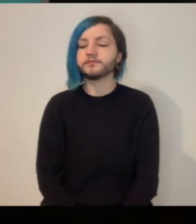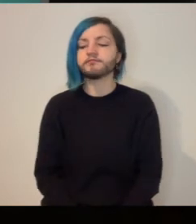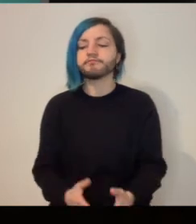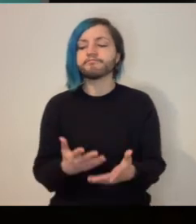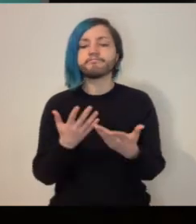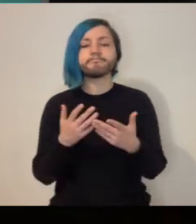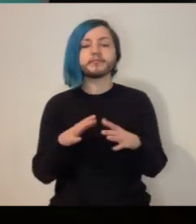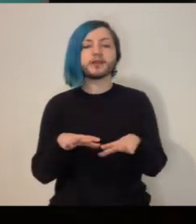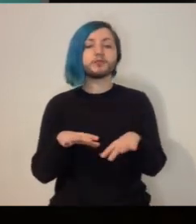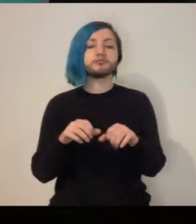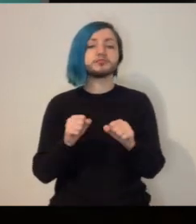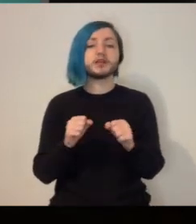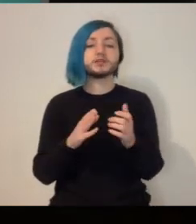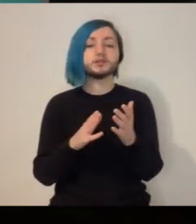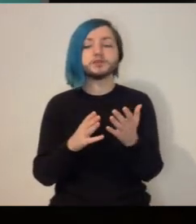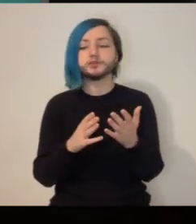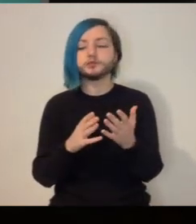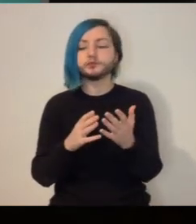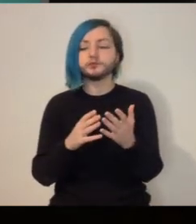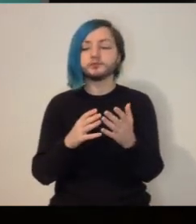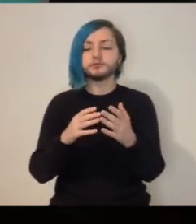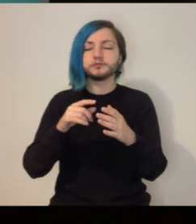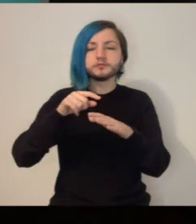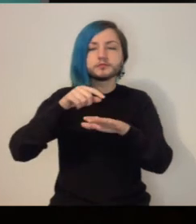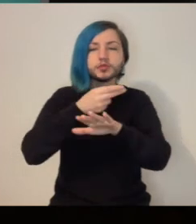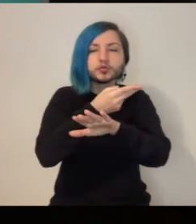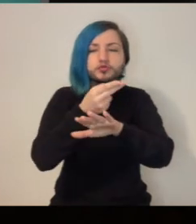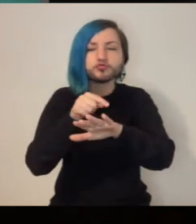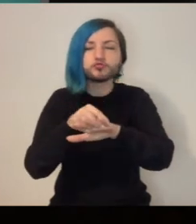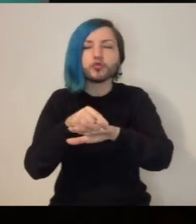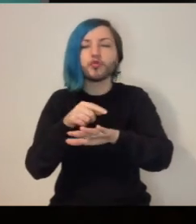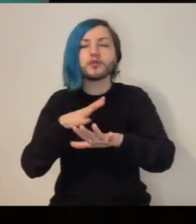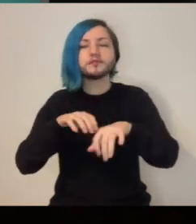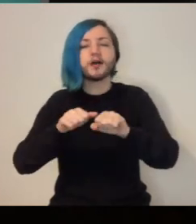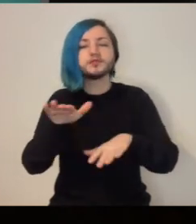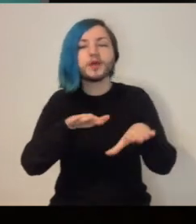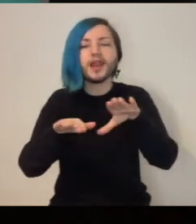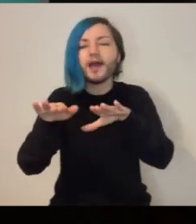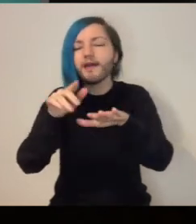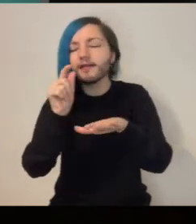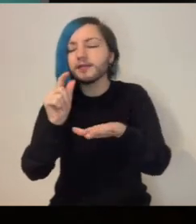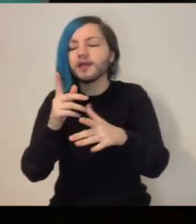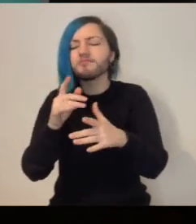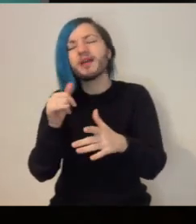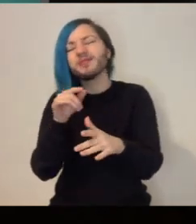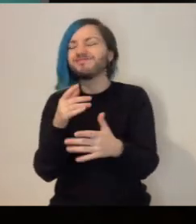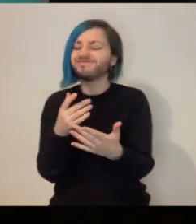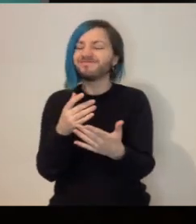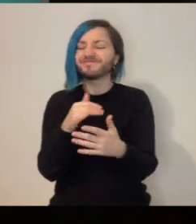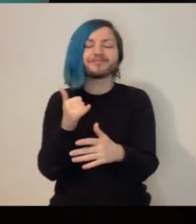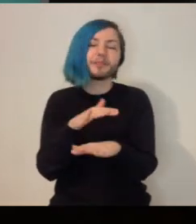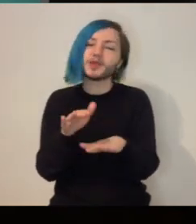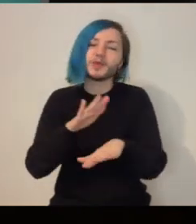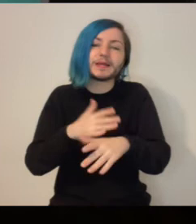And I start to map out, and I will start to layer. I might not have a chance with this drawing, but I